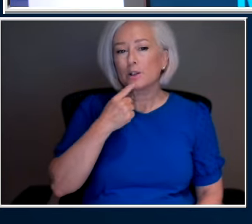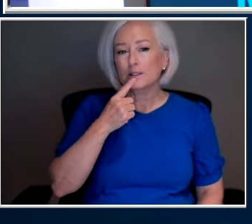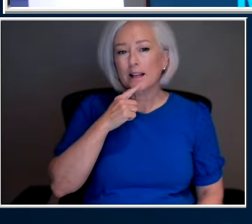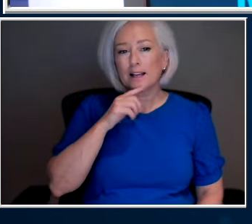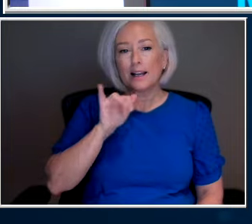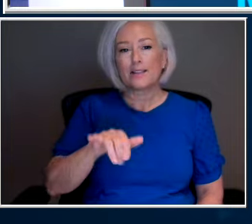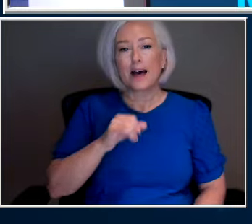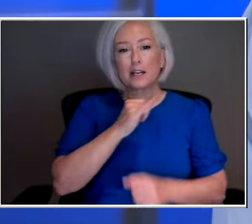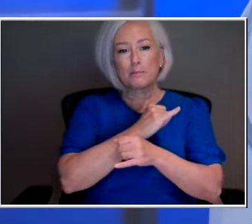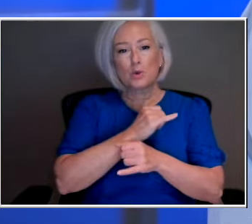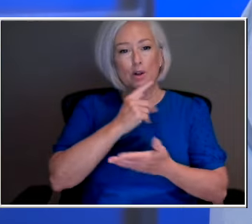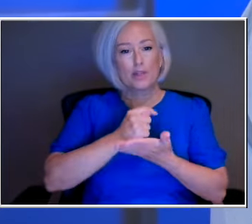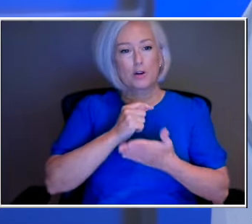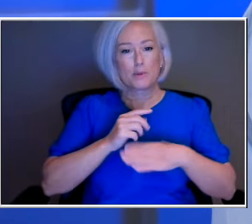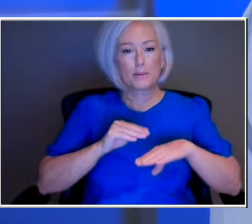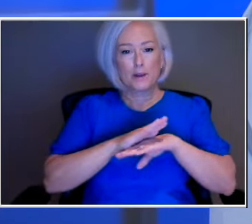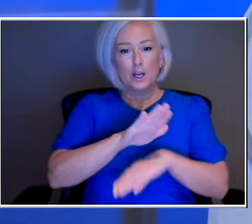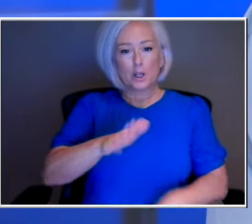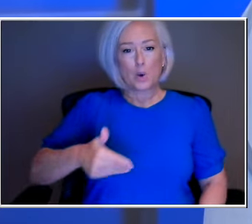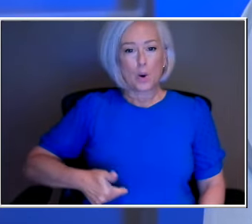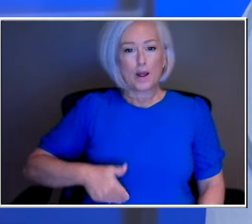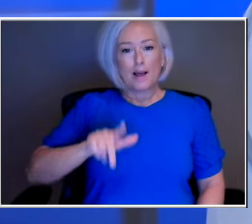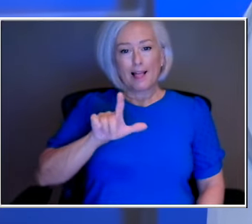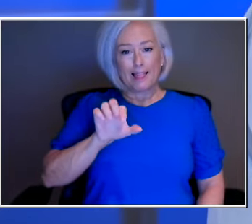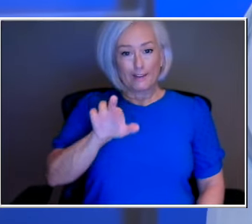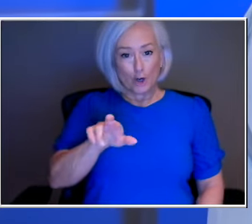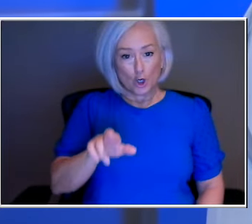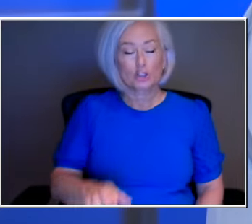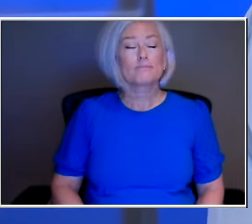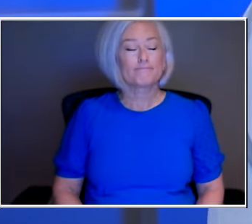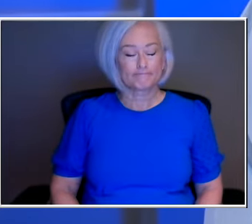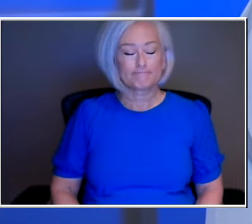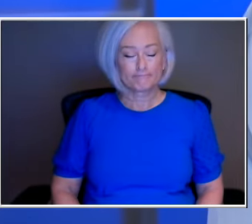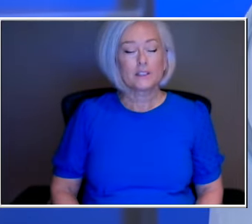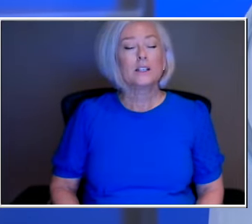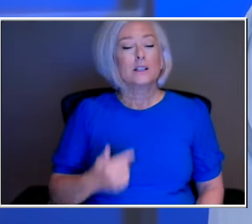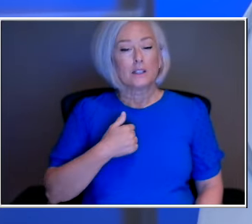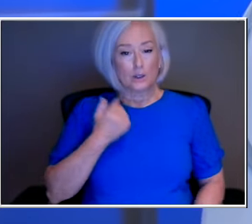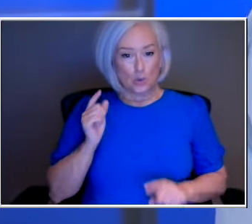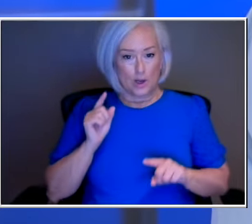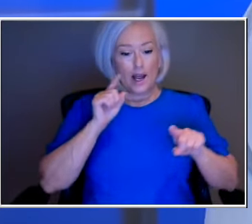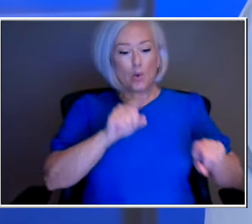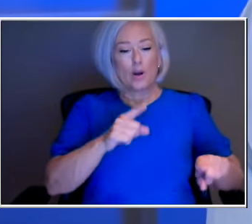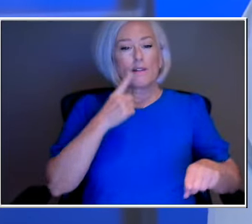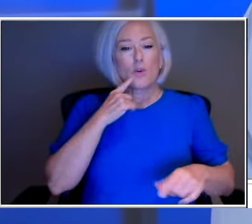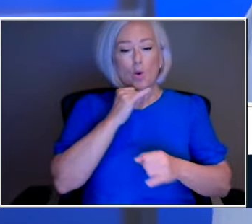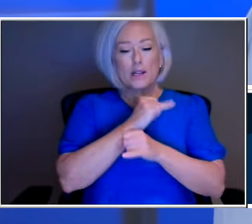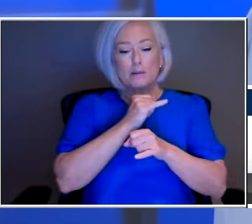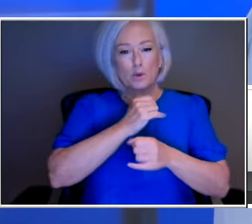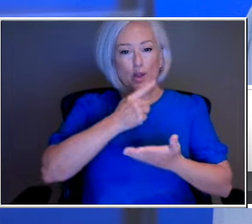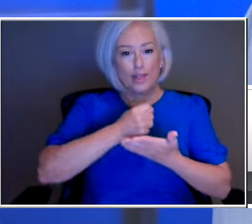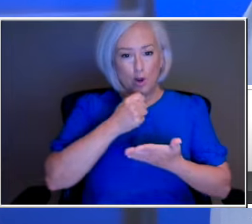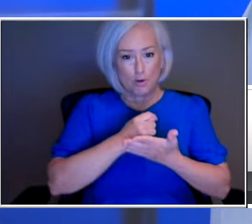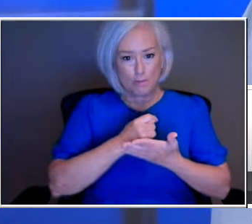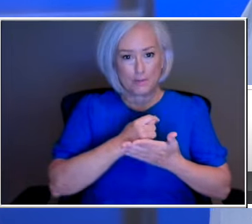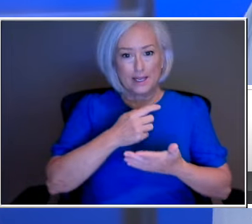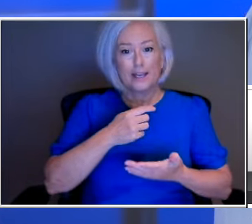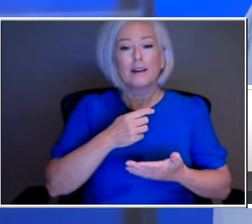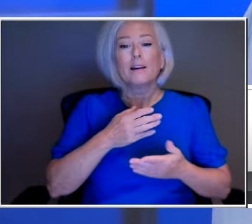How so? Well, eventually, when I was going in for the for the immunotherapy treatments, this was after the chemo was